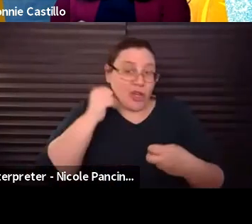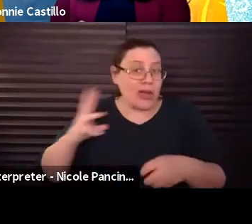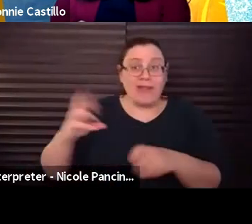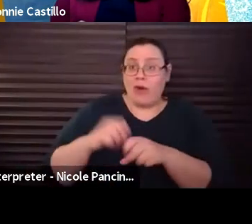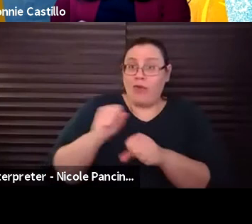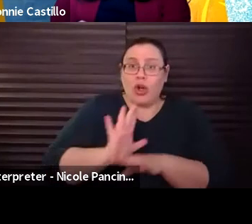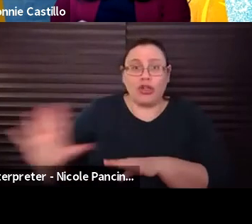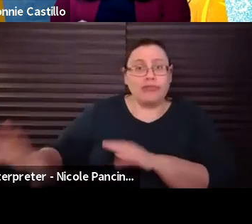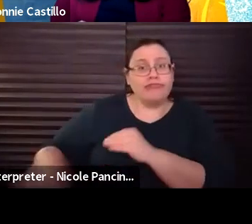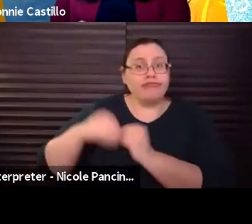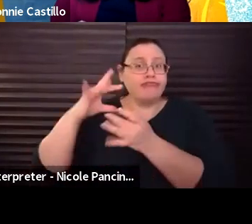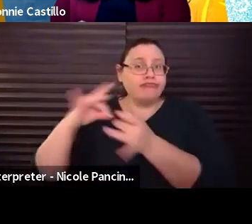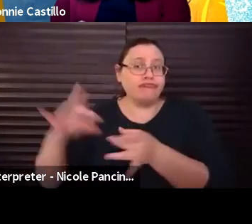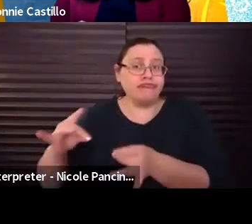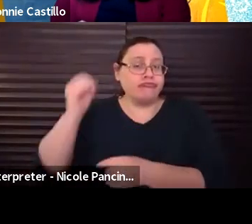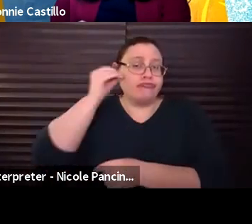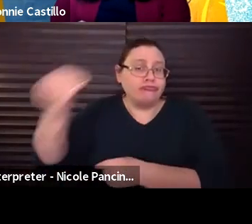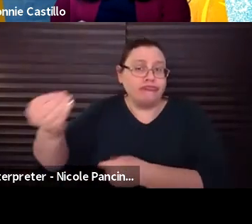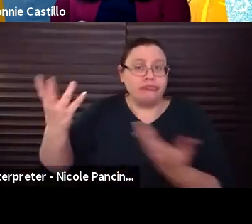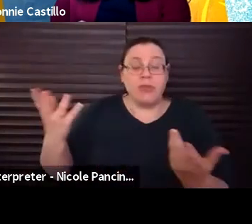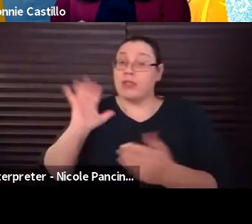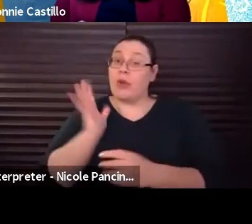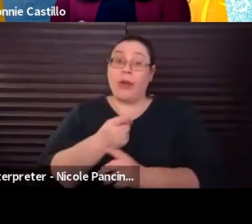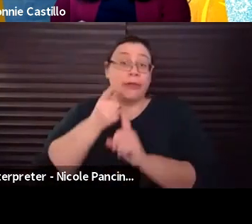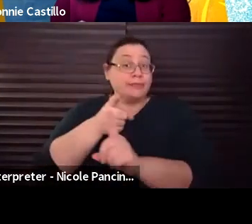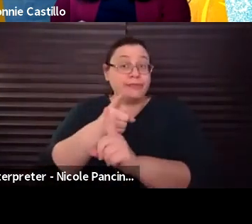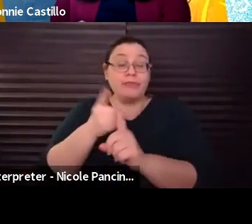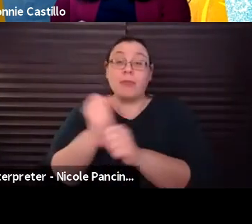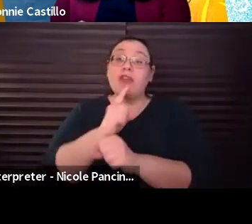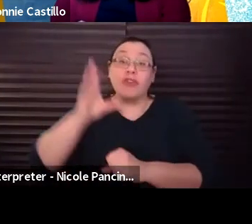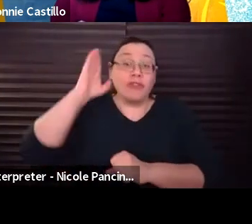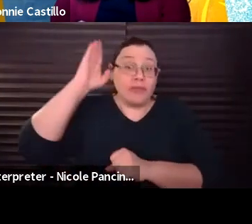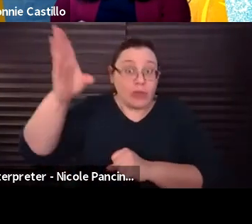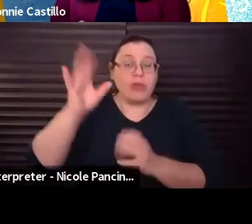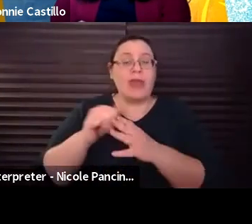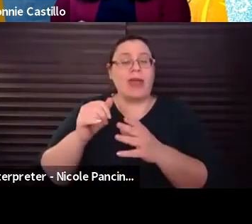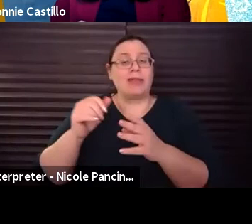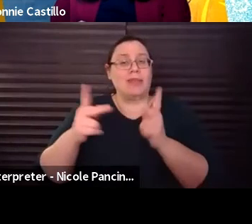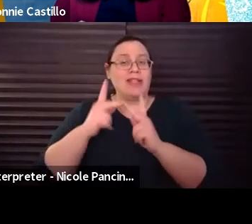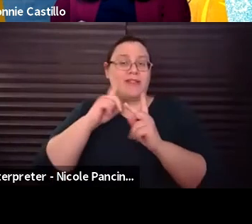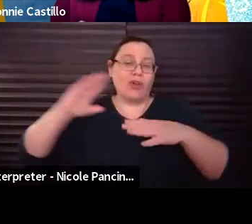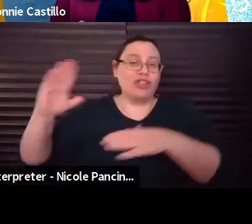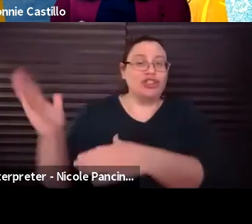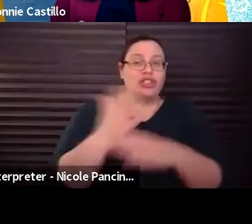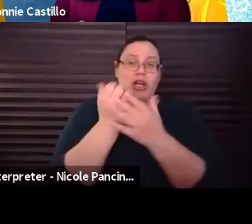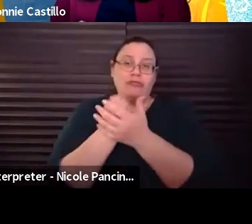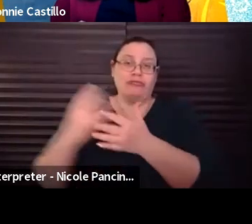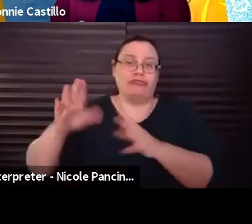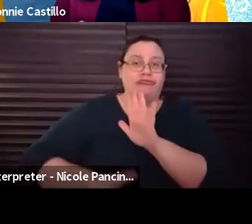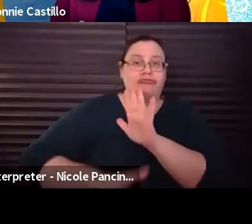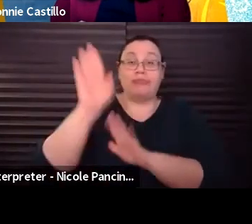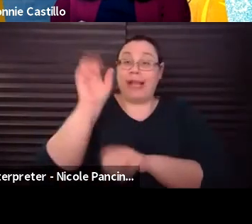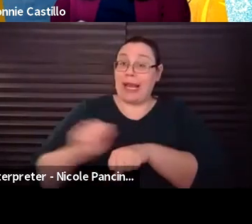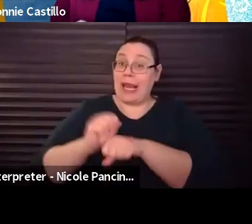think the lessons here are that, you know, we want to make sure the future is a future of shared prosperity. And the labor movement is really the